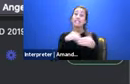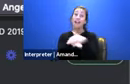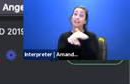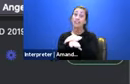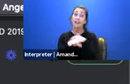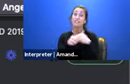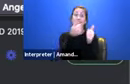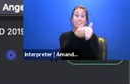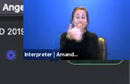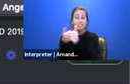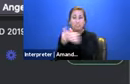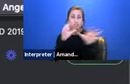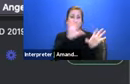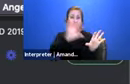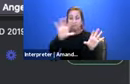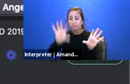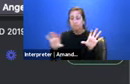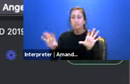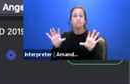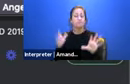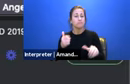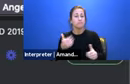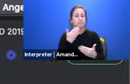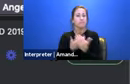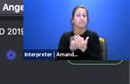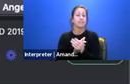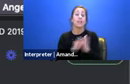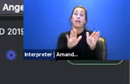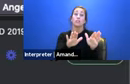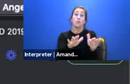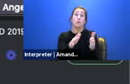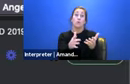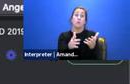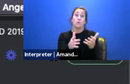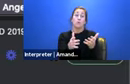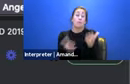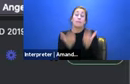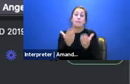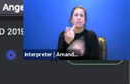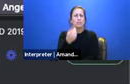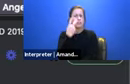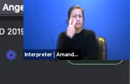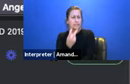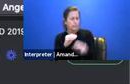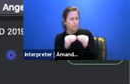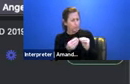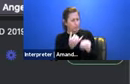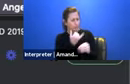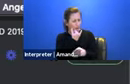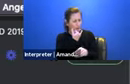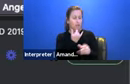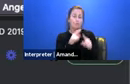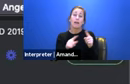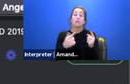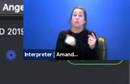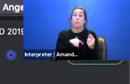each budget costs. And although that these numbers may be incorrect at this time, we'll make certain that, as we mentioned, we make all good faith